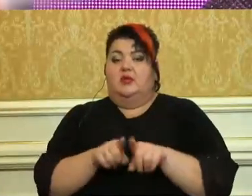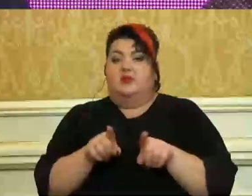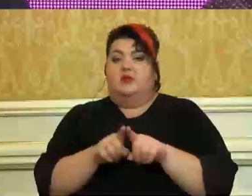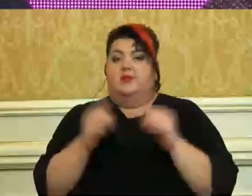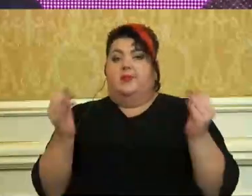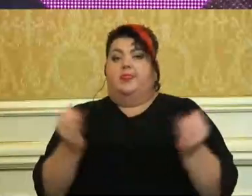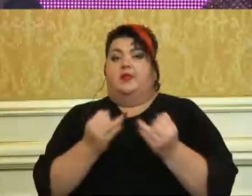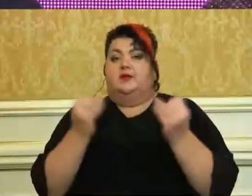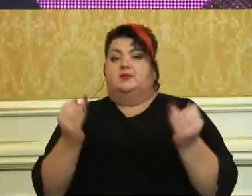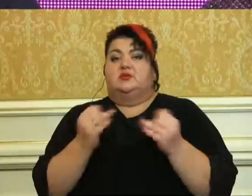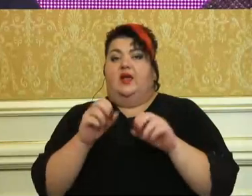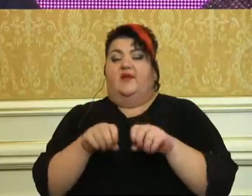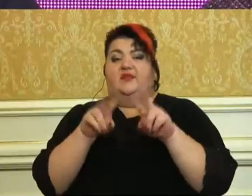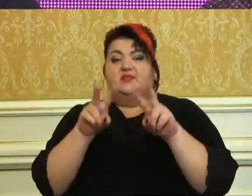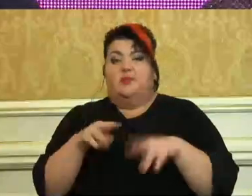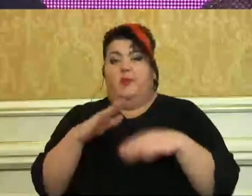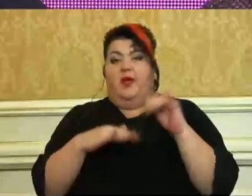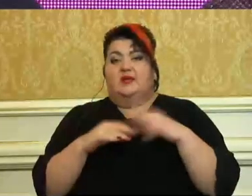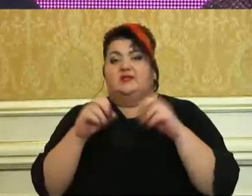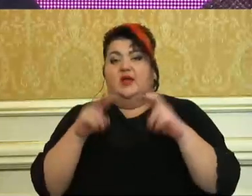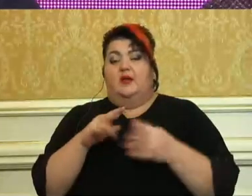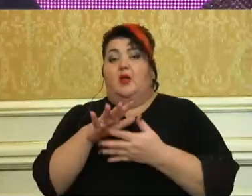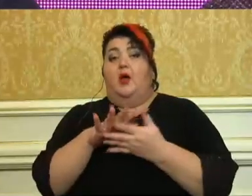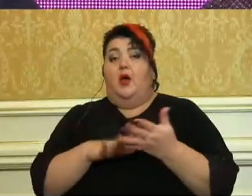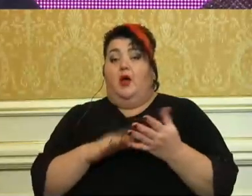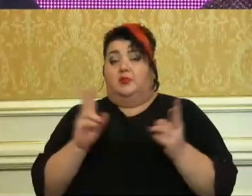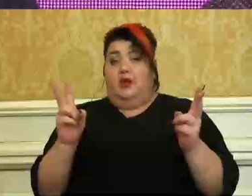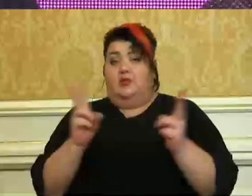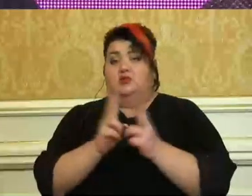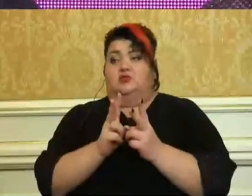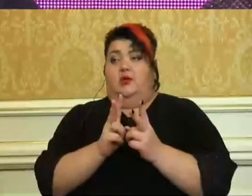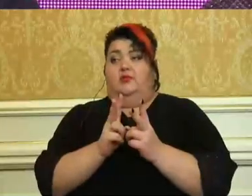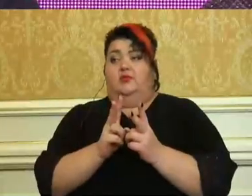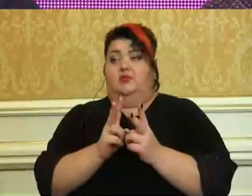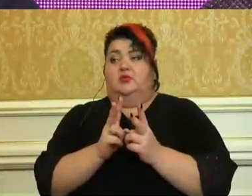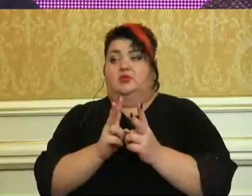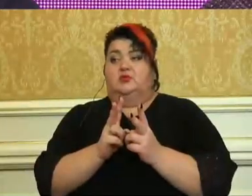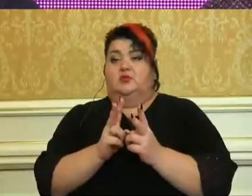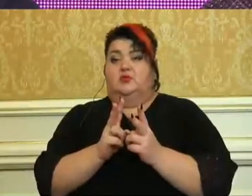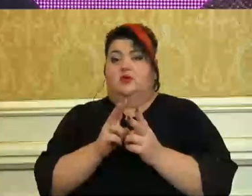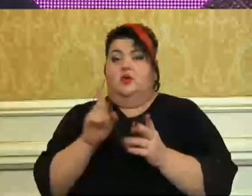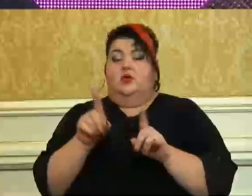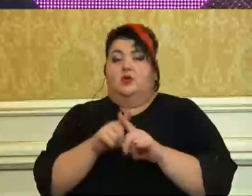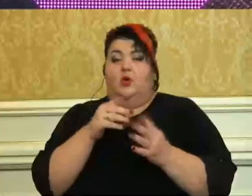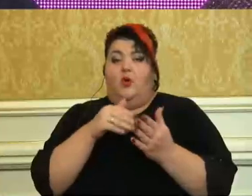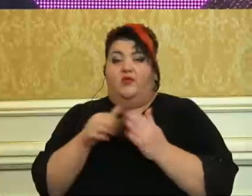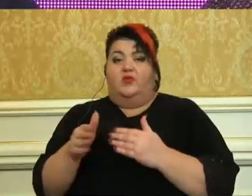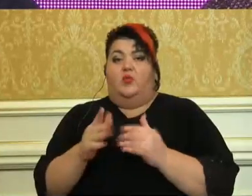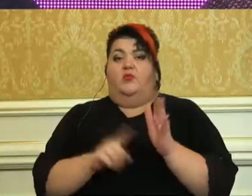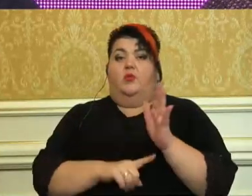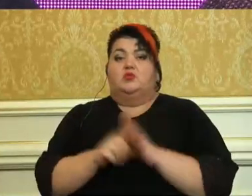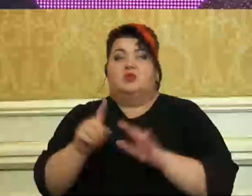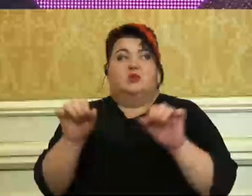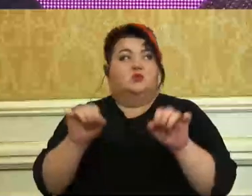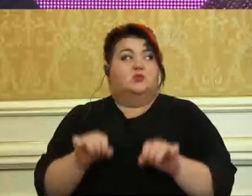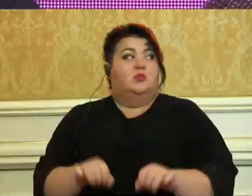and then how to support them to continue to get these specialties interesting, and what